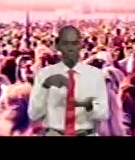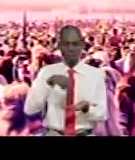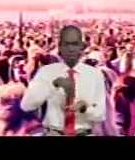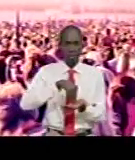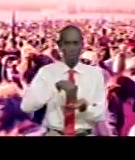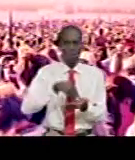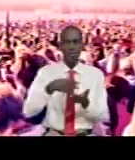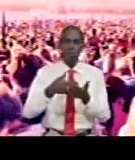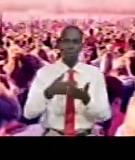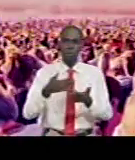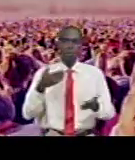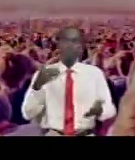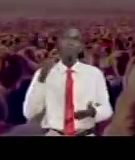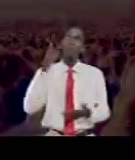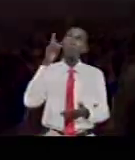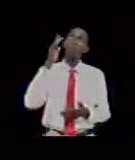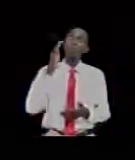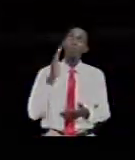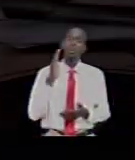stand before God,